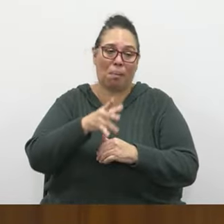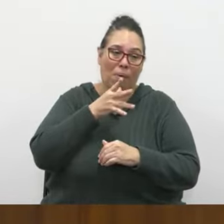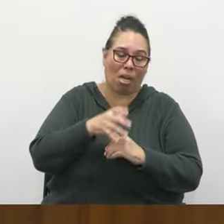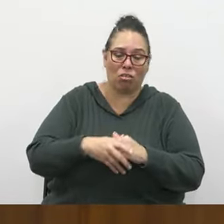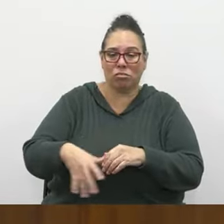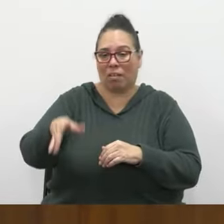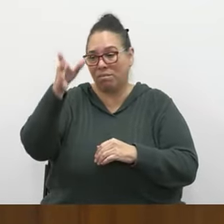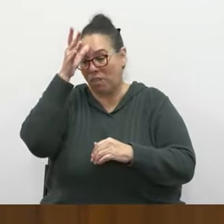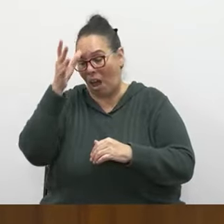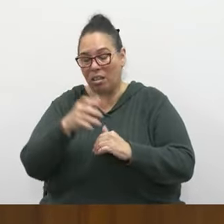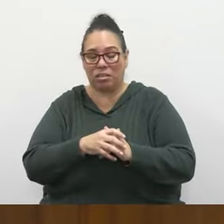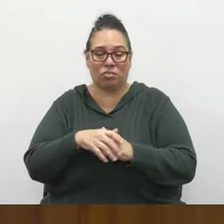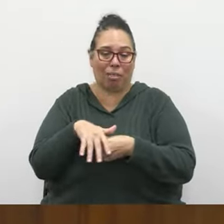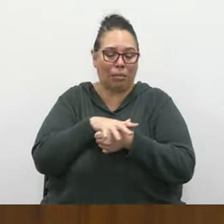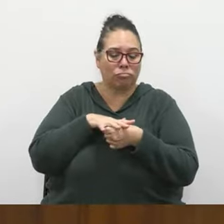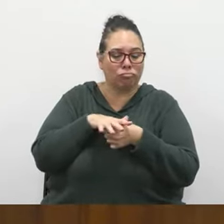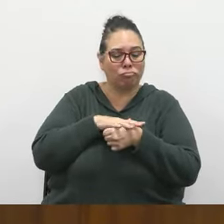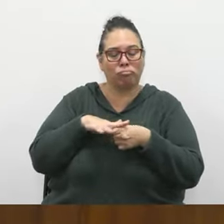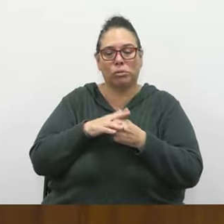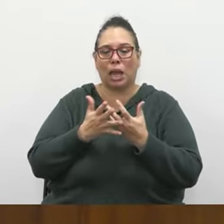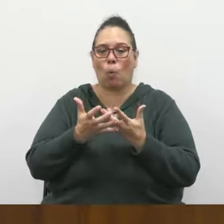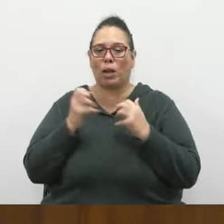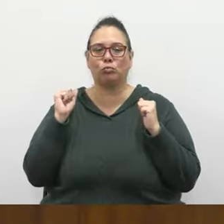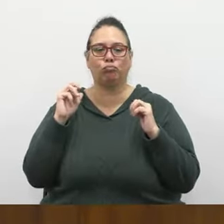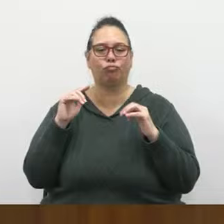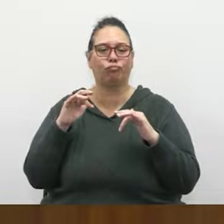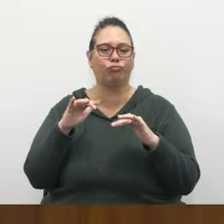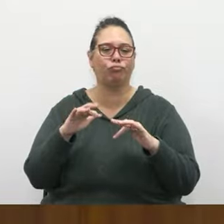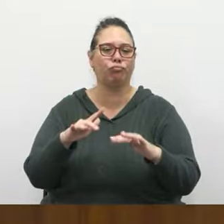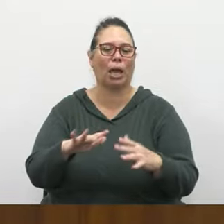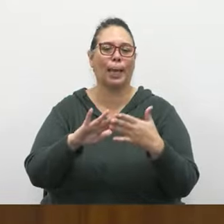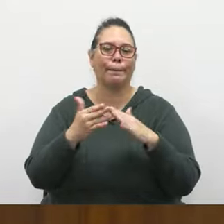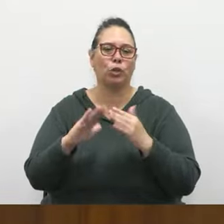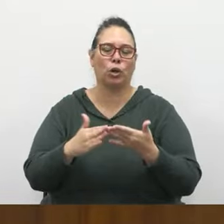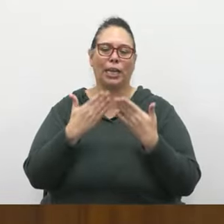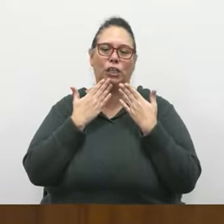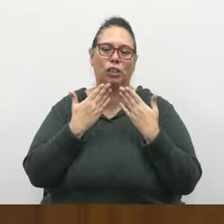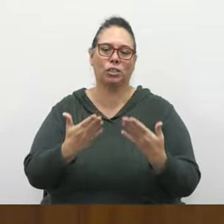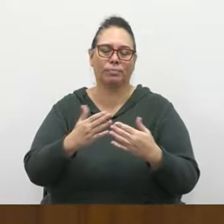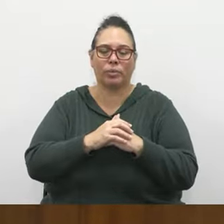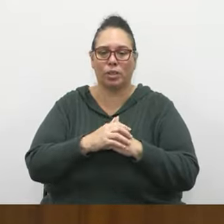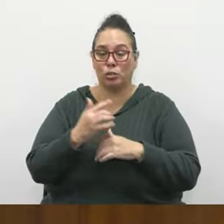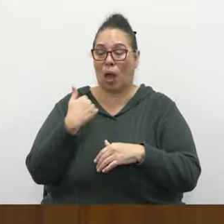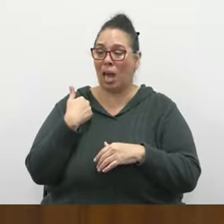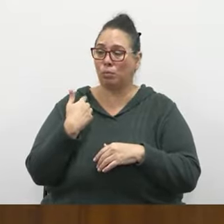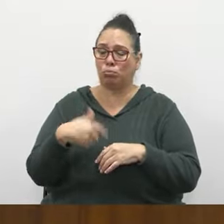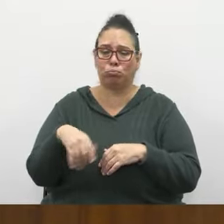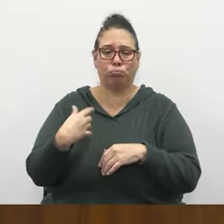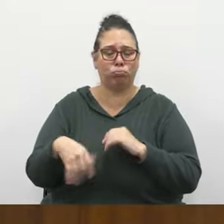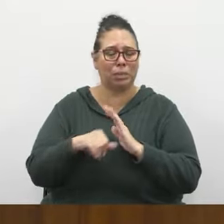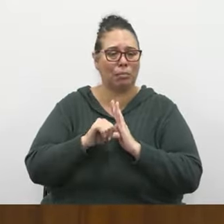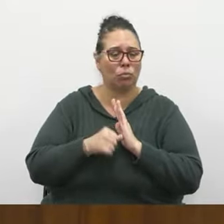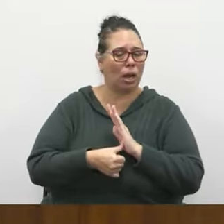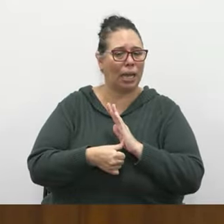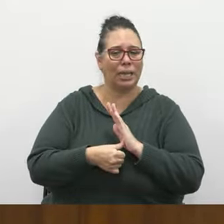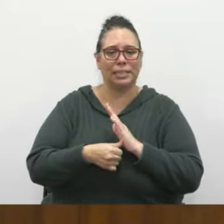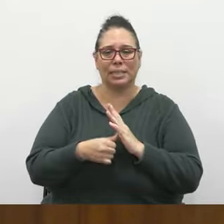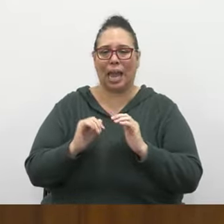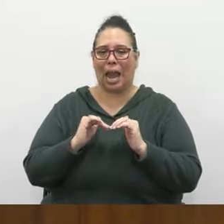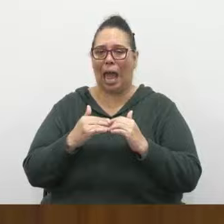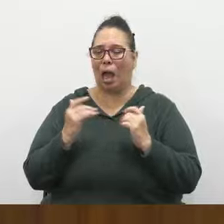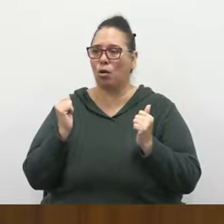neighborhoods who just wanted to spread some community good. And so I couldn't have been more impressed and pleased with the way that they